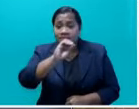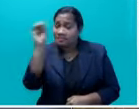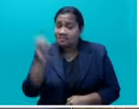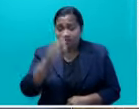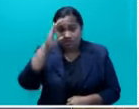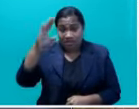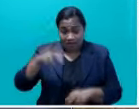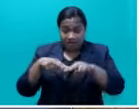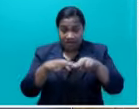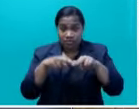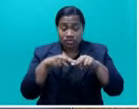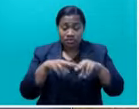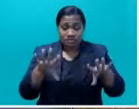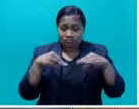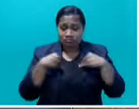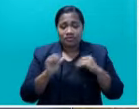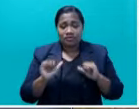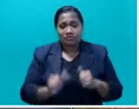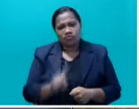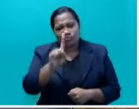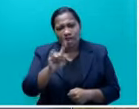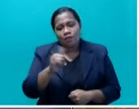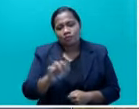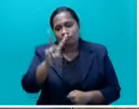have received 1 or both doses.